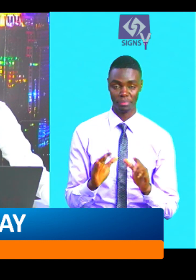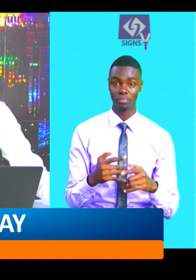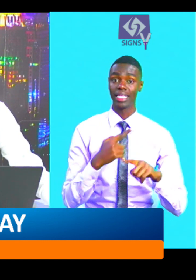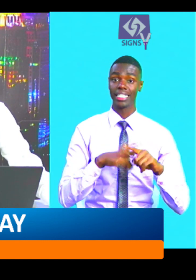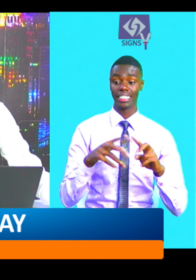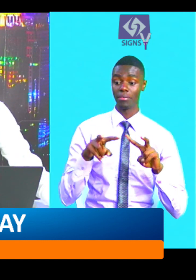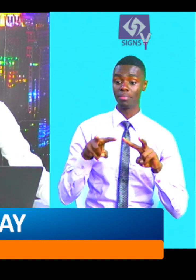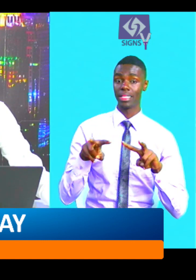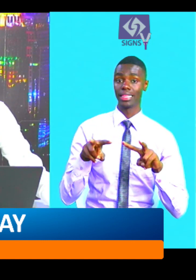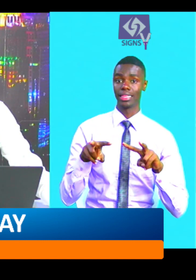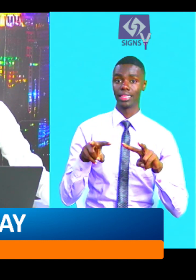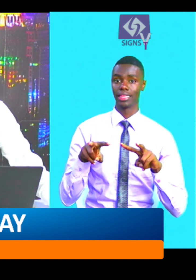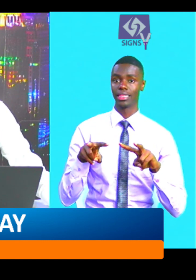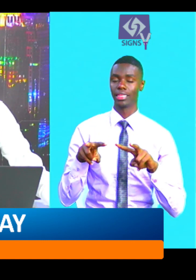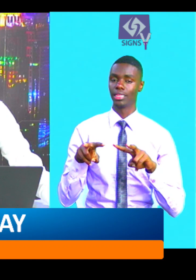bought.